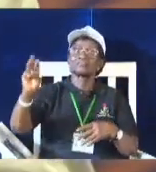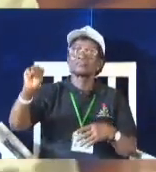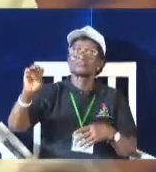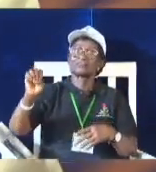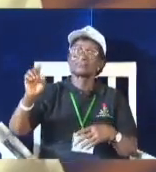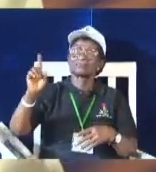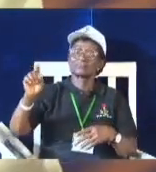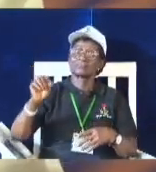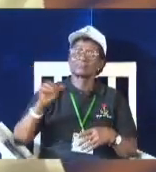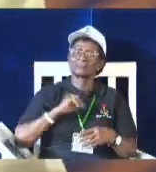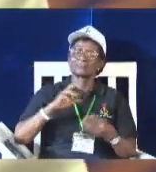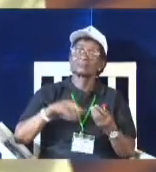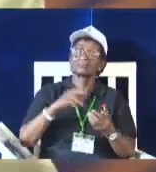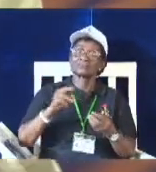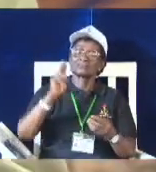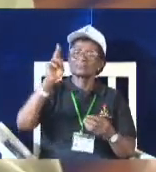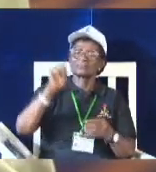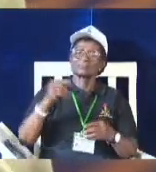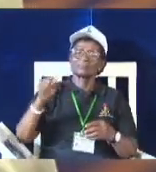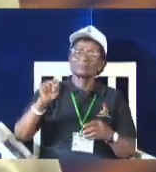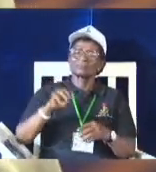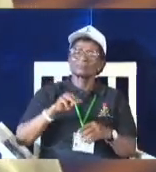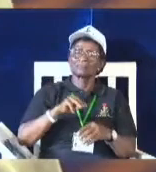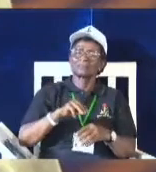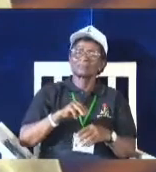I rounded up the sermon by saying,